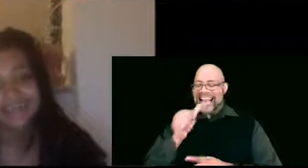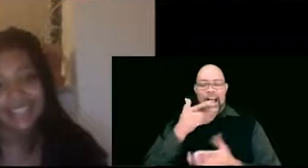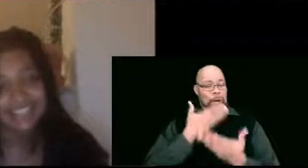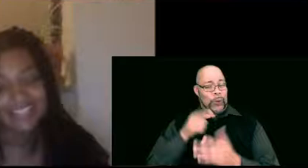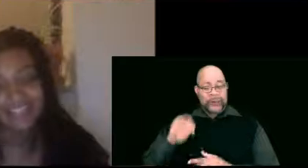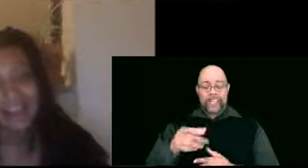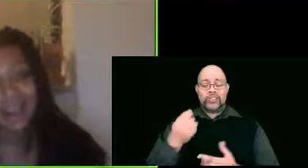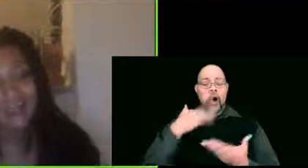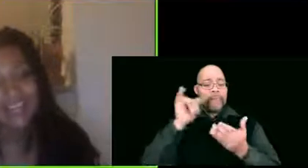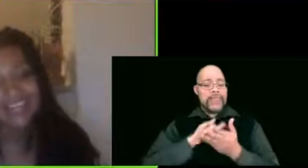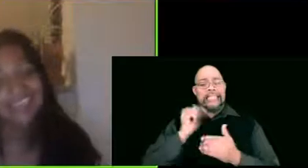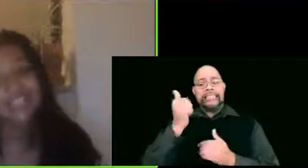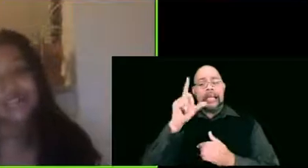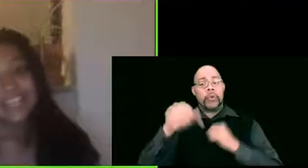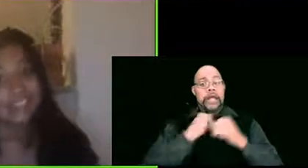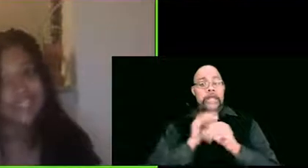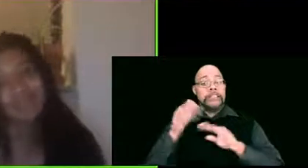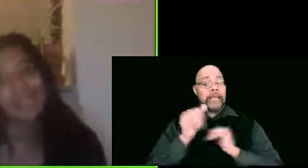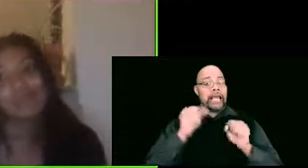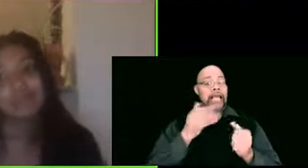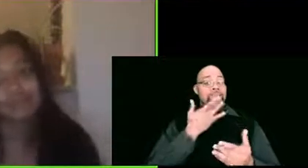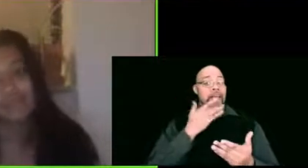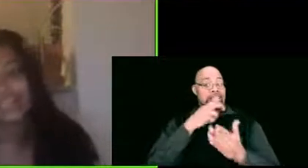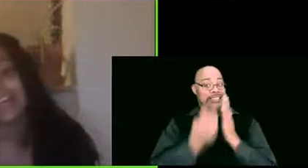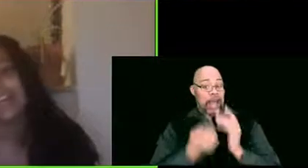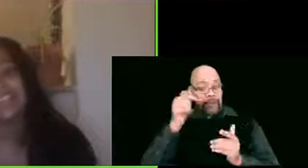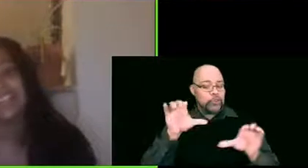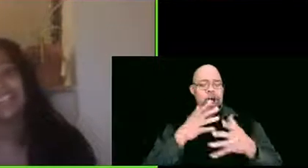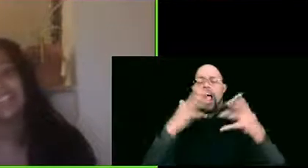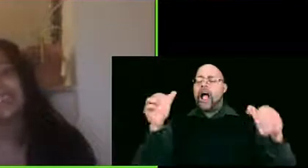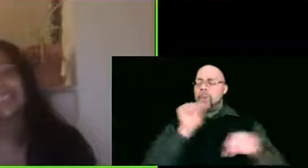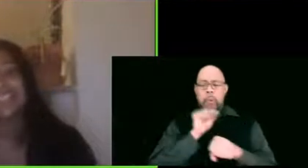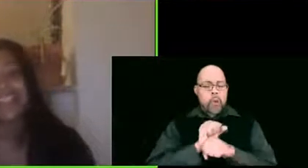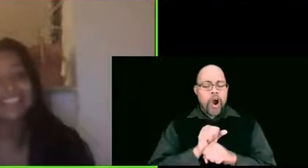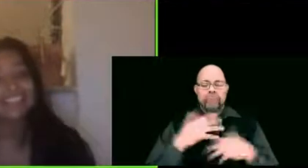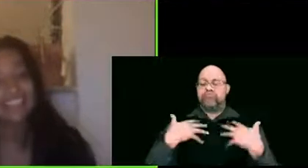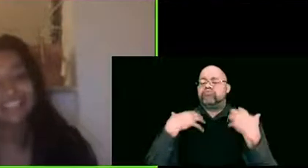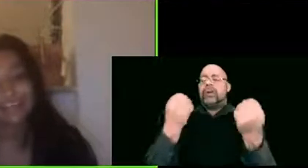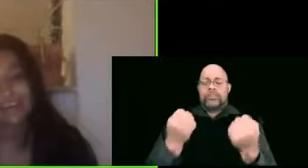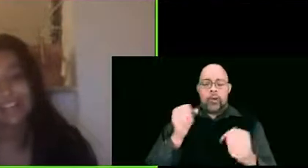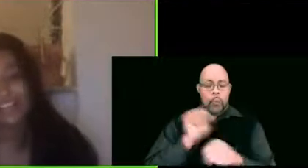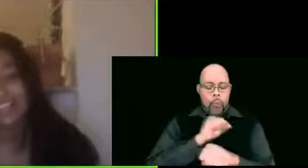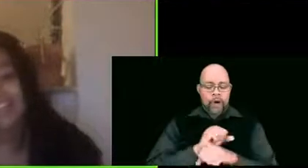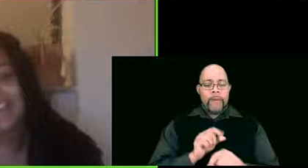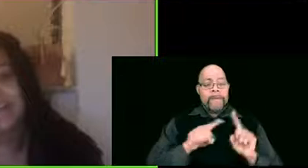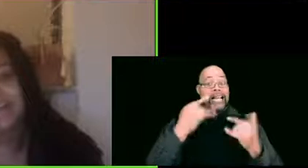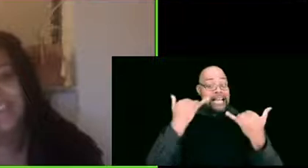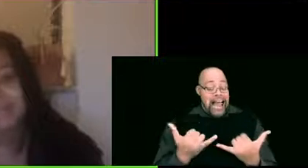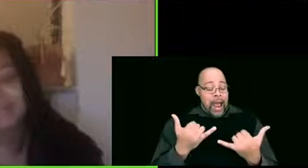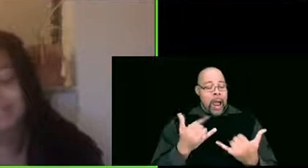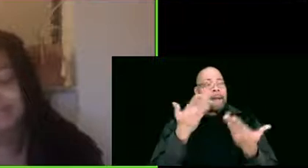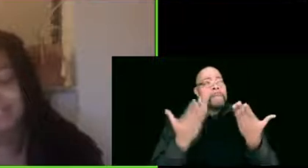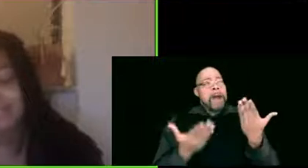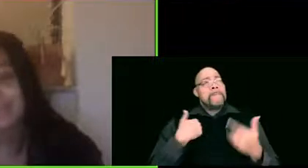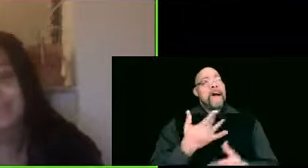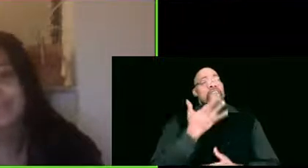condition they should be in. I hope that in 10, 20 years, Jamaica will be my favorite spot to dive because they are doing some fantastic restoration work. But at